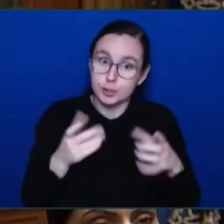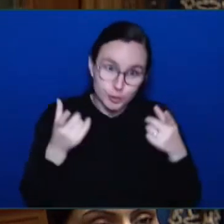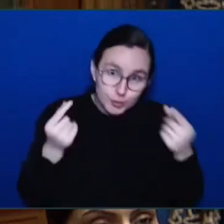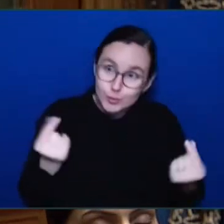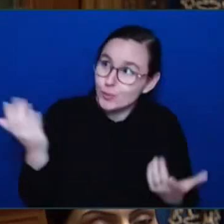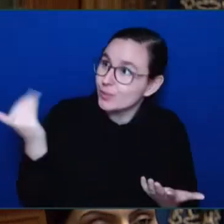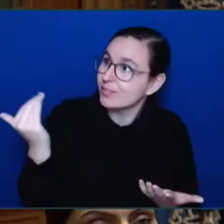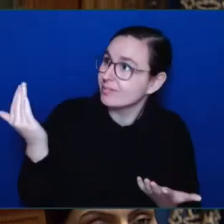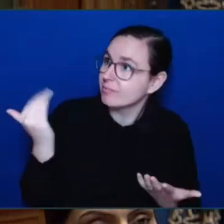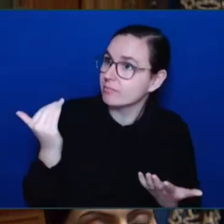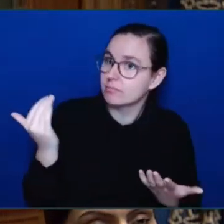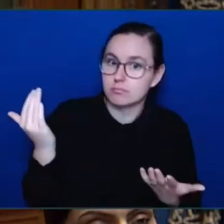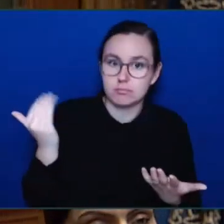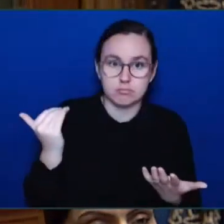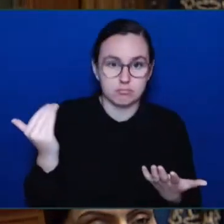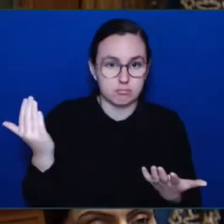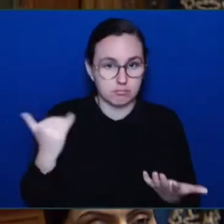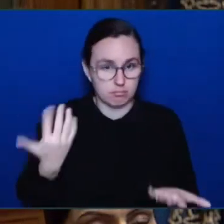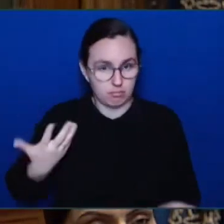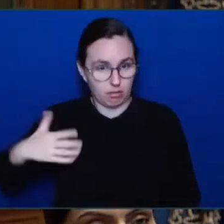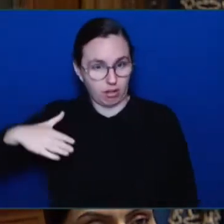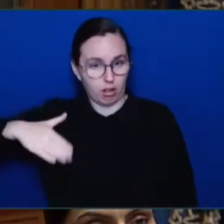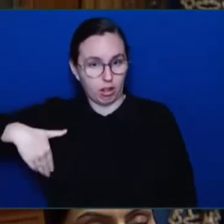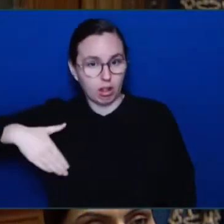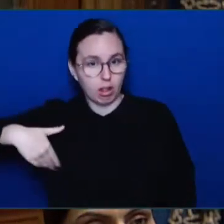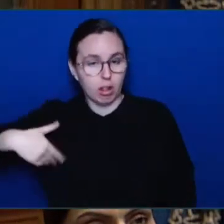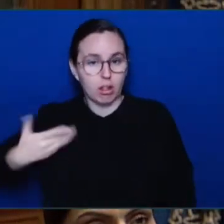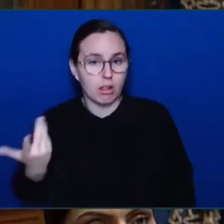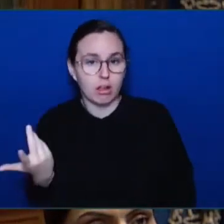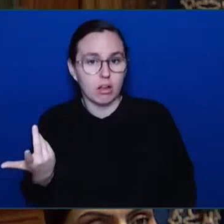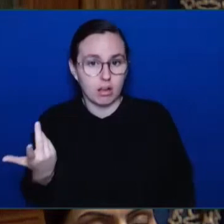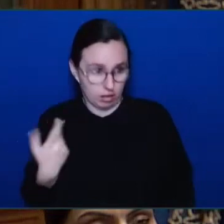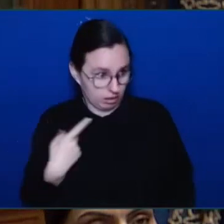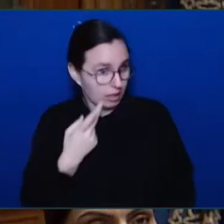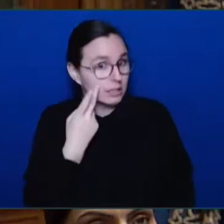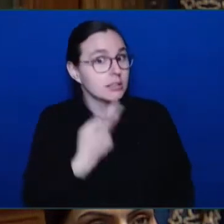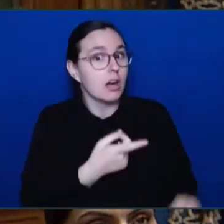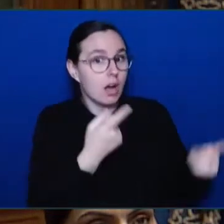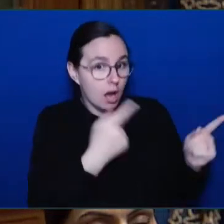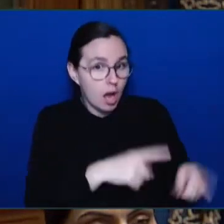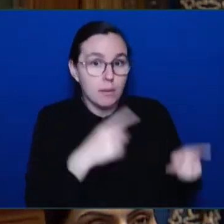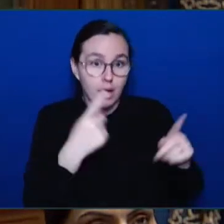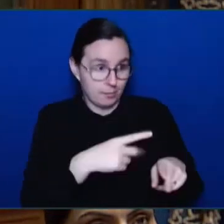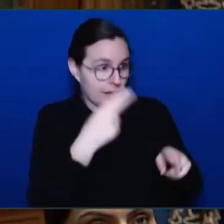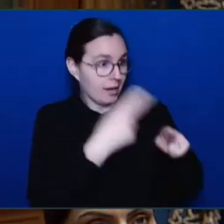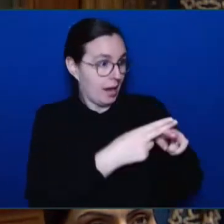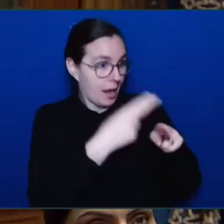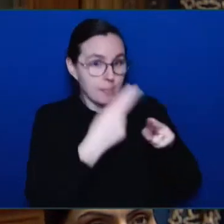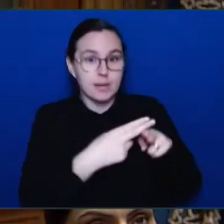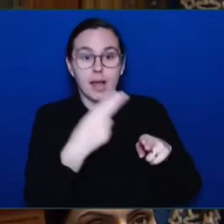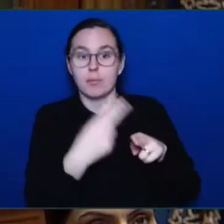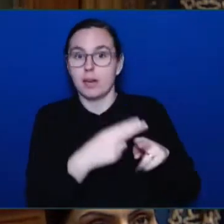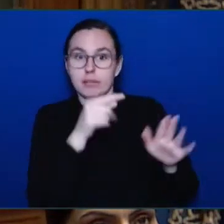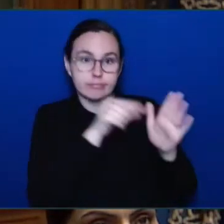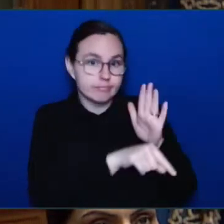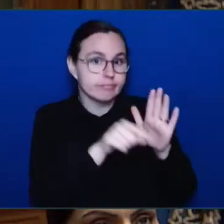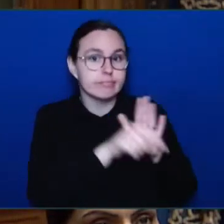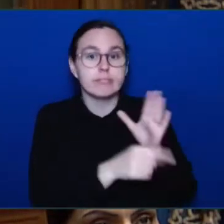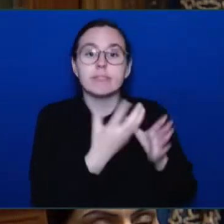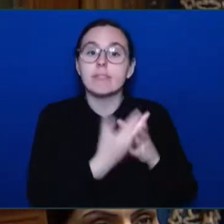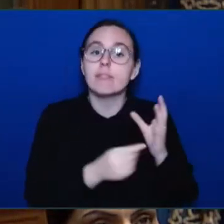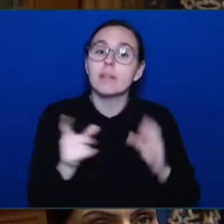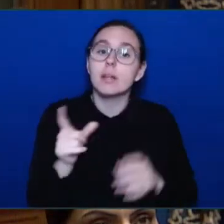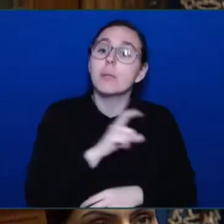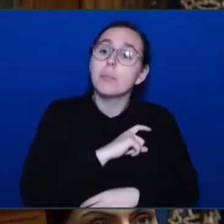Poorman. We've become accustomed to the tepid response from police to the disappearances of Indigenous women,